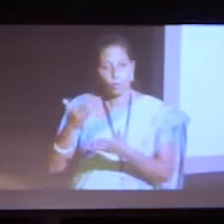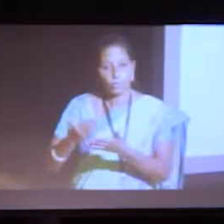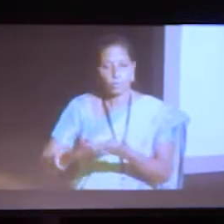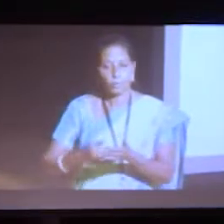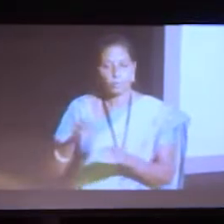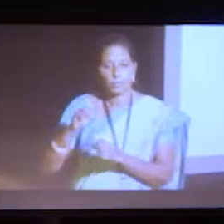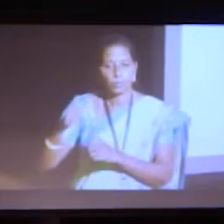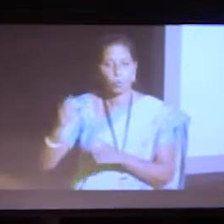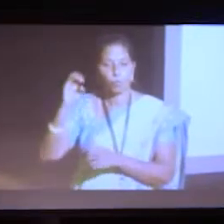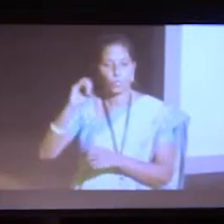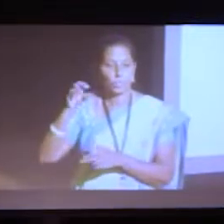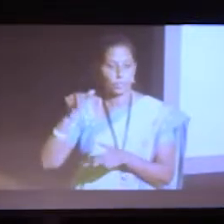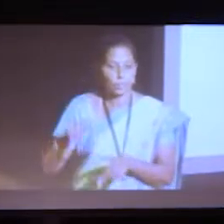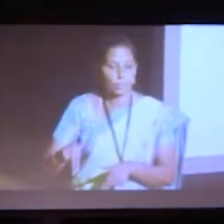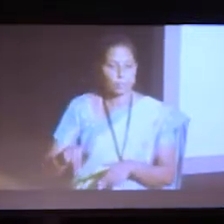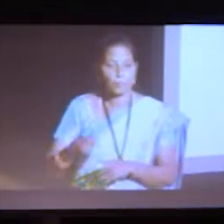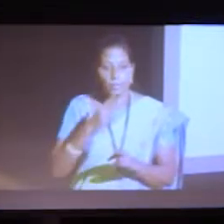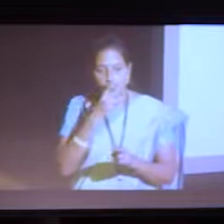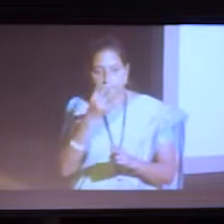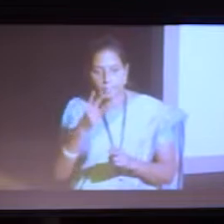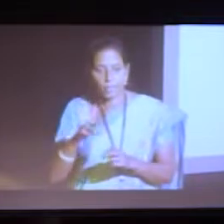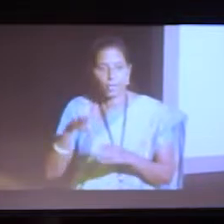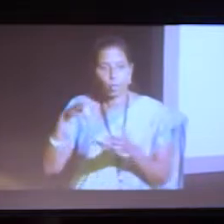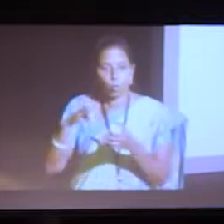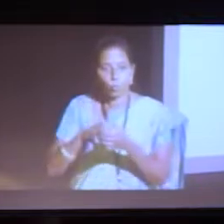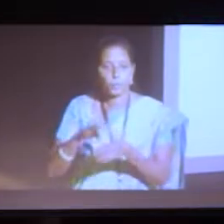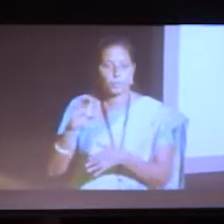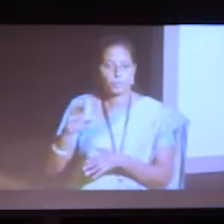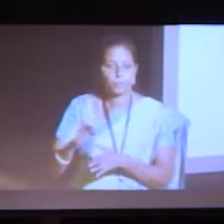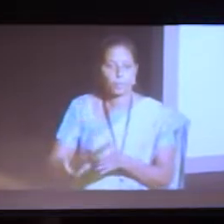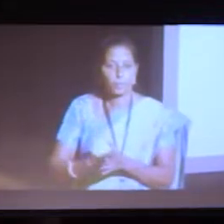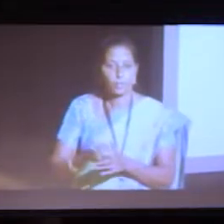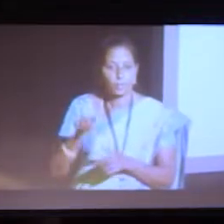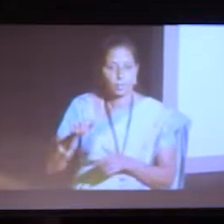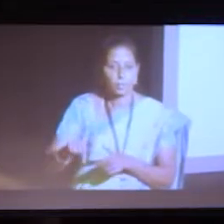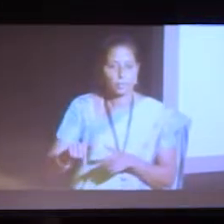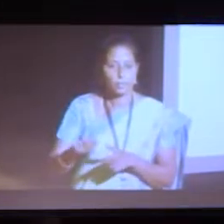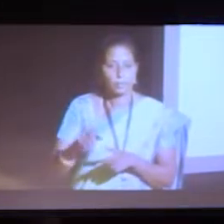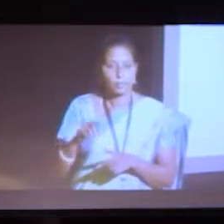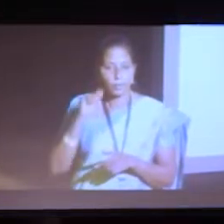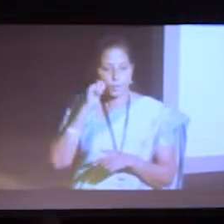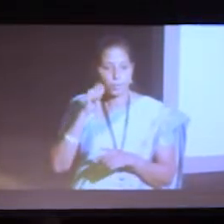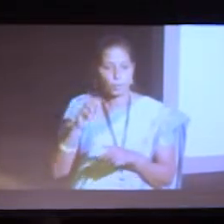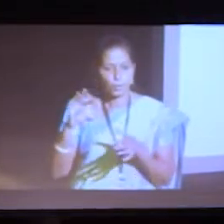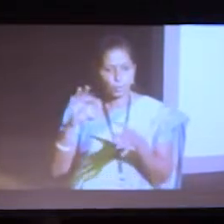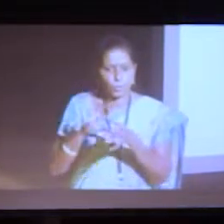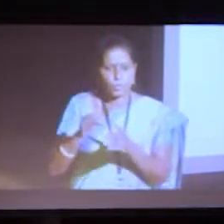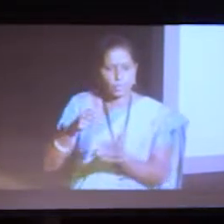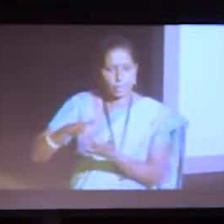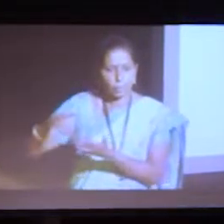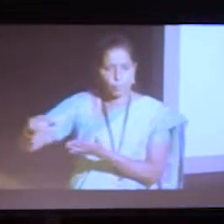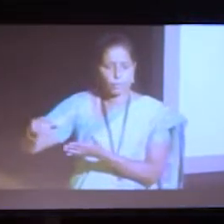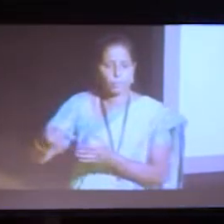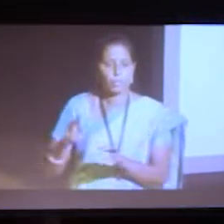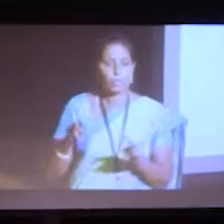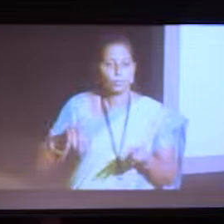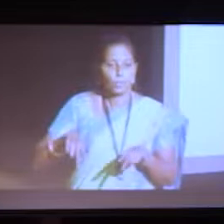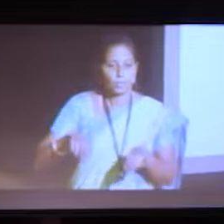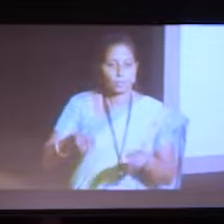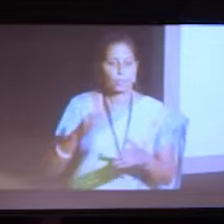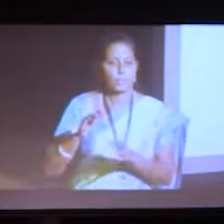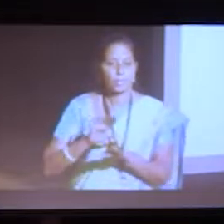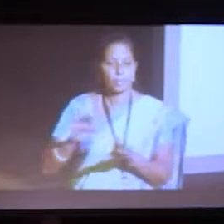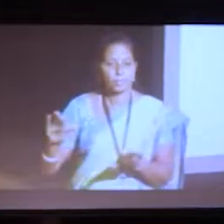for 7 years and seen the progress in not just the inclusion of people with disabilities in